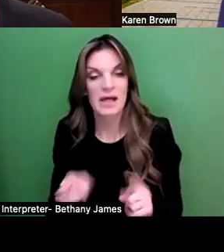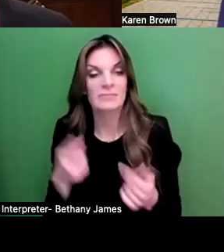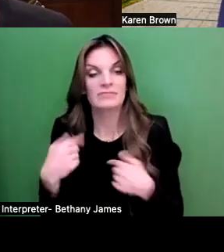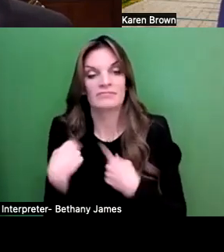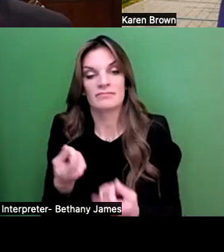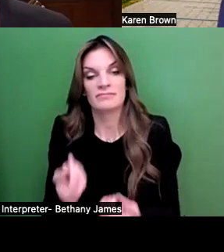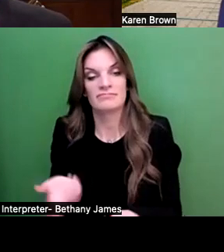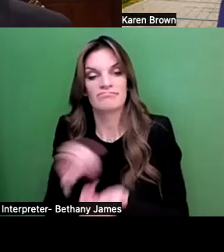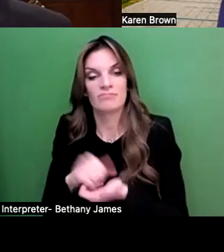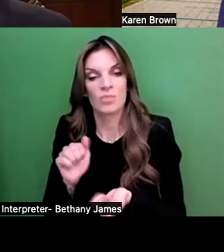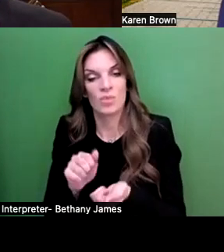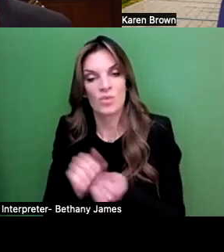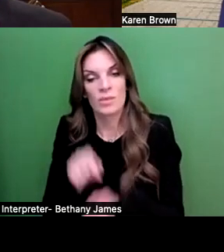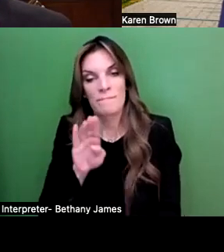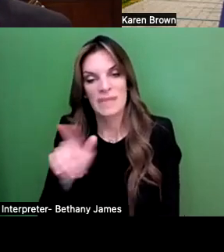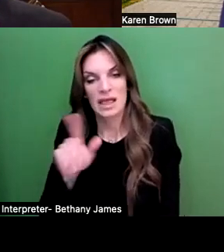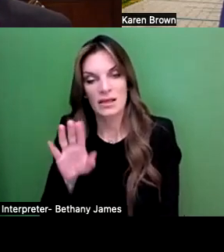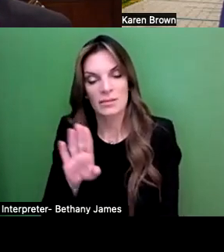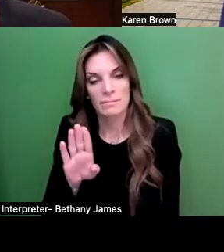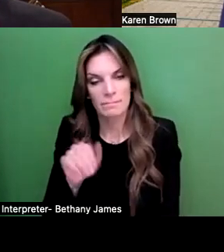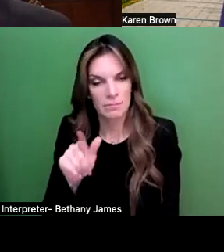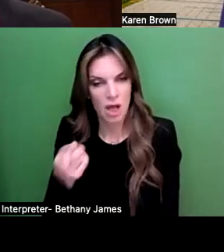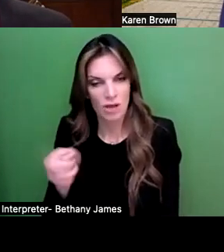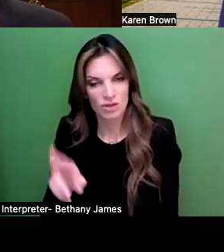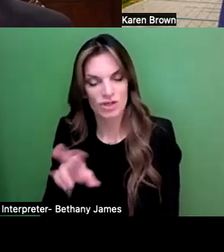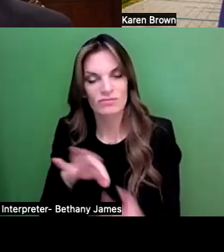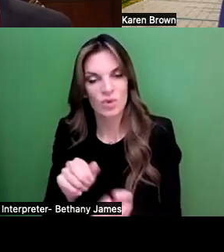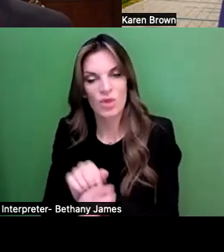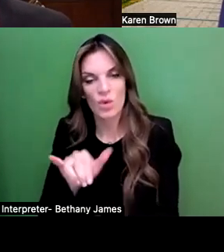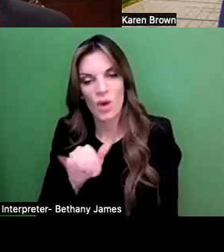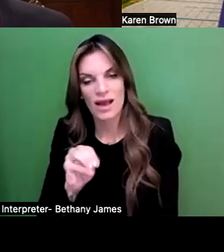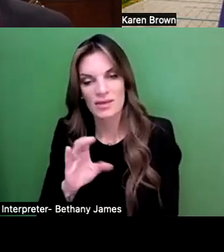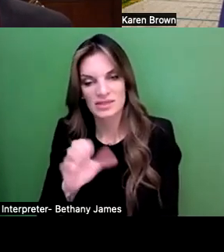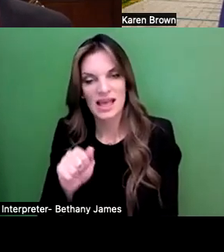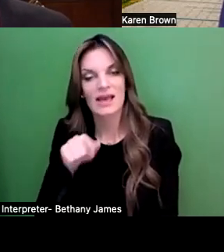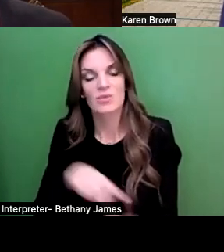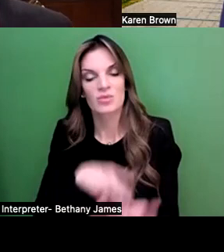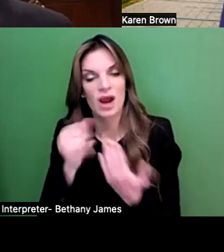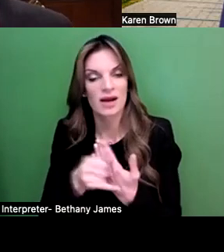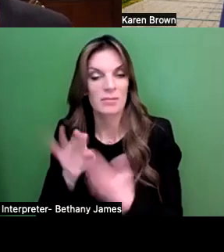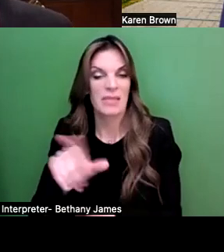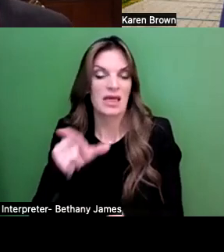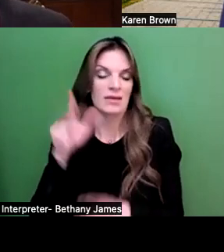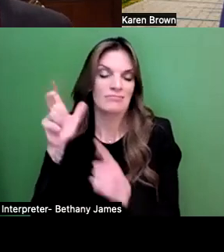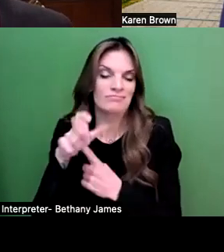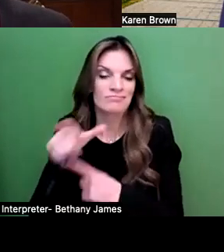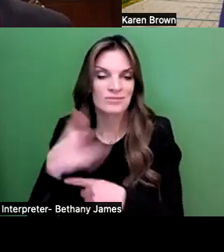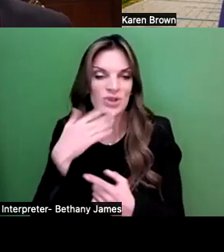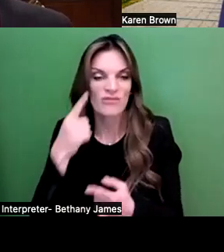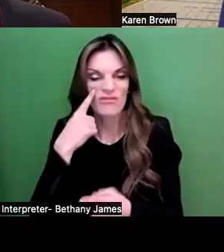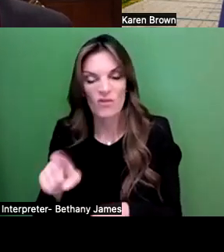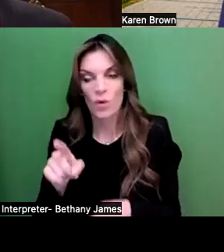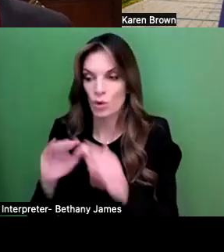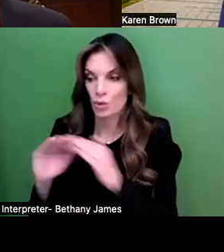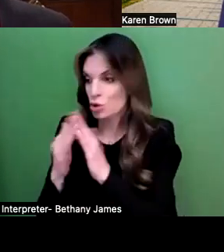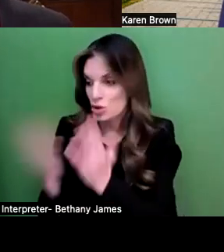Balter, who is doing the YMCA project. And Bill is great at building community consensus. And